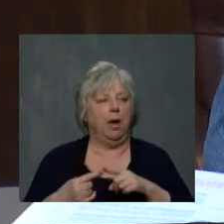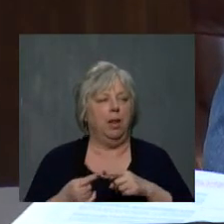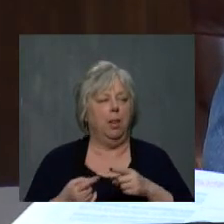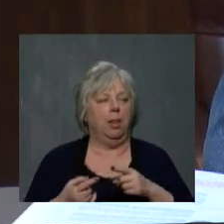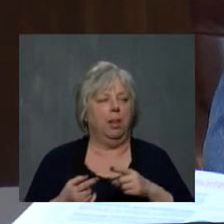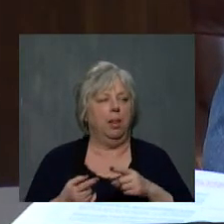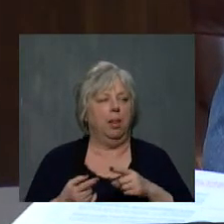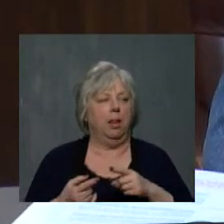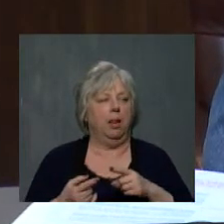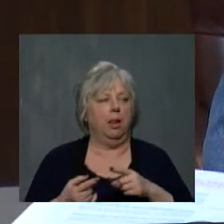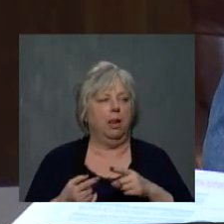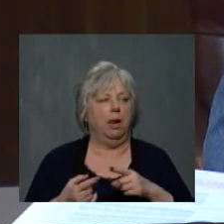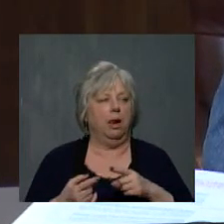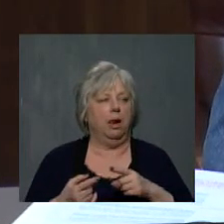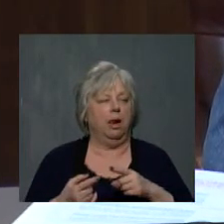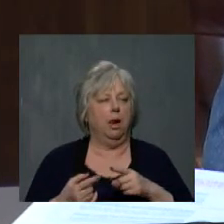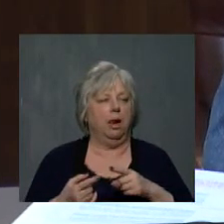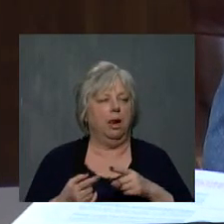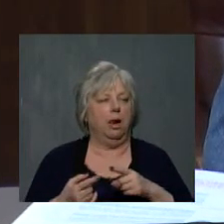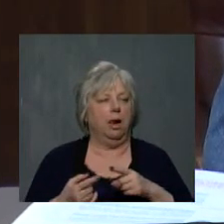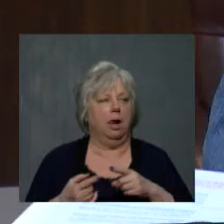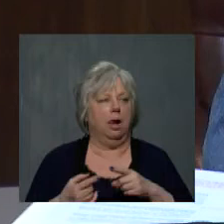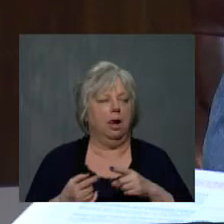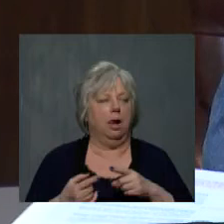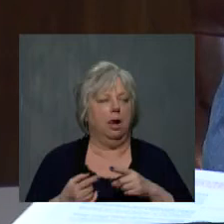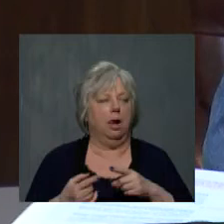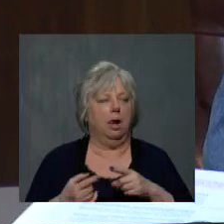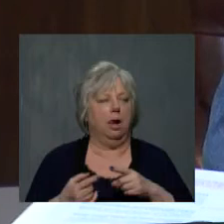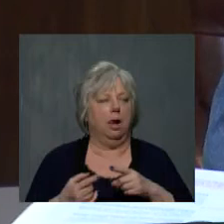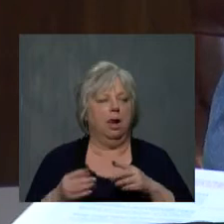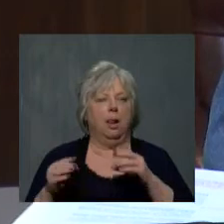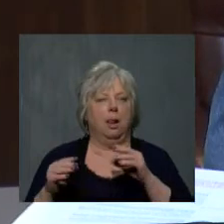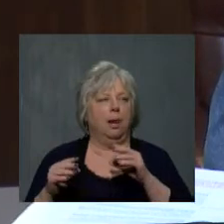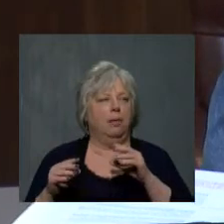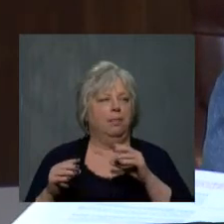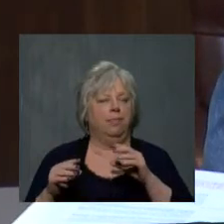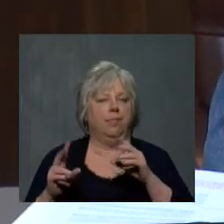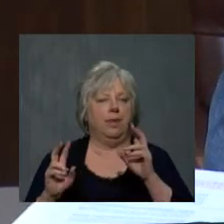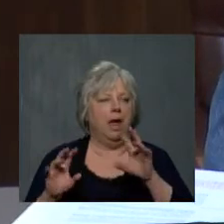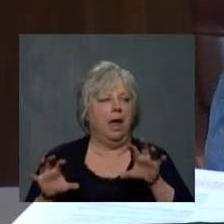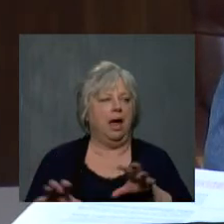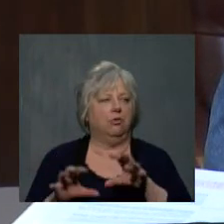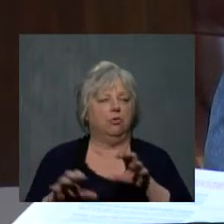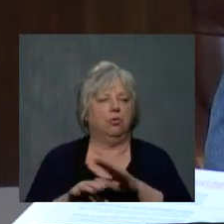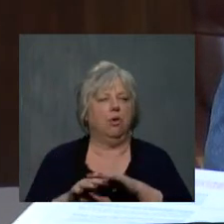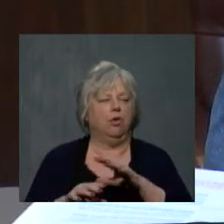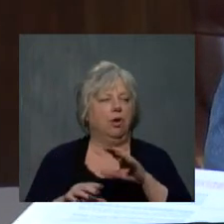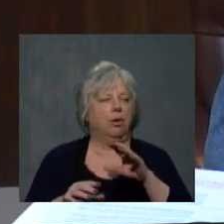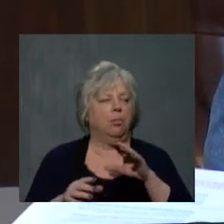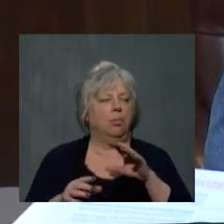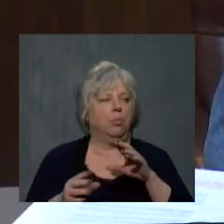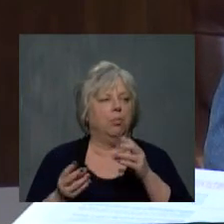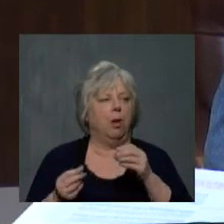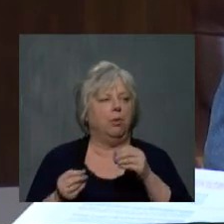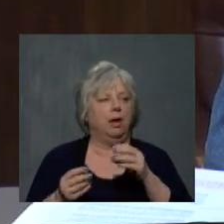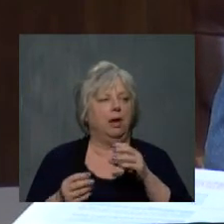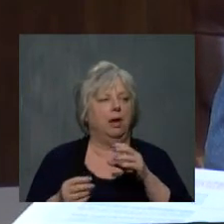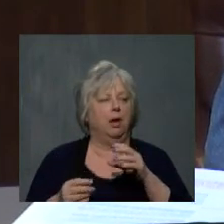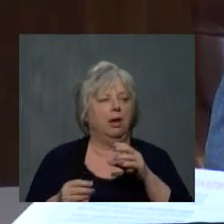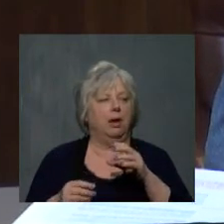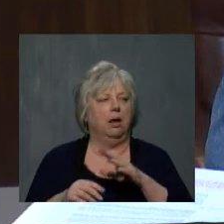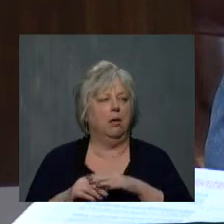proposal. Well, really, it was a movement on that property at 4701 West 31st, and I have asked